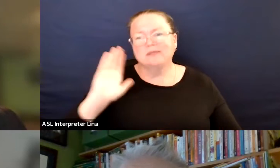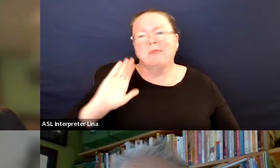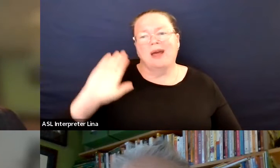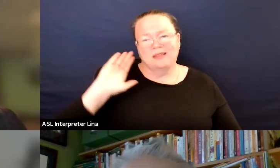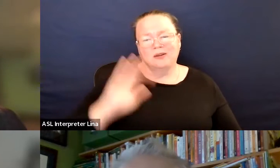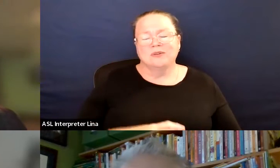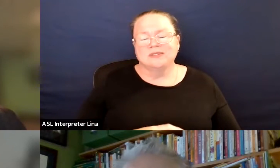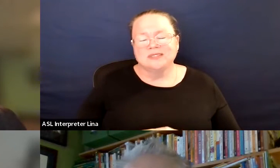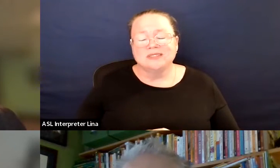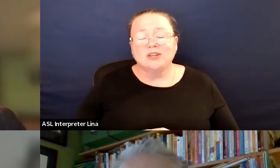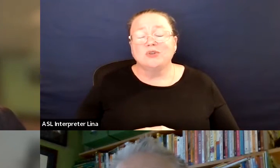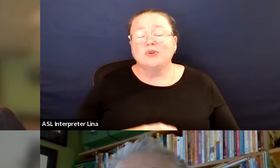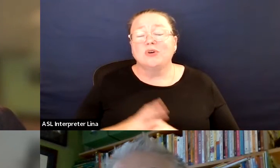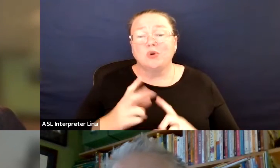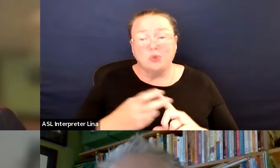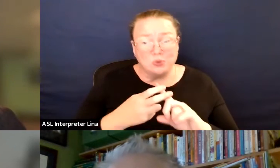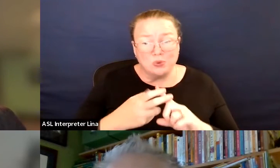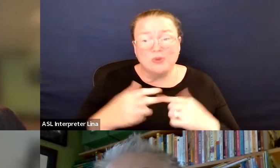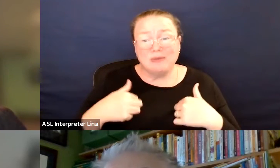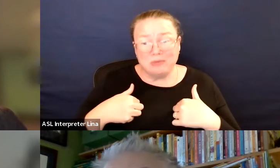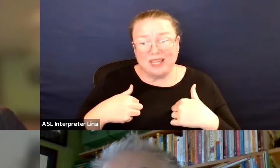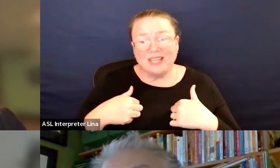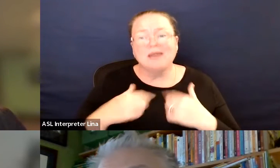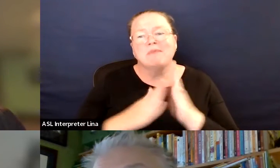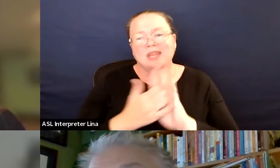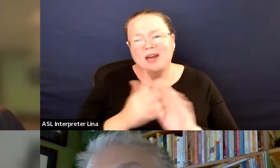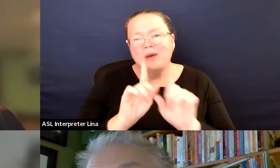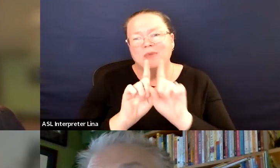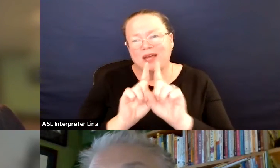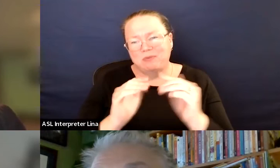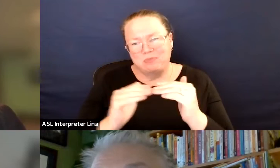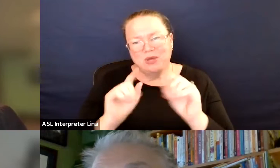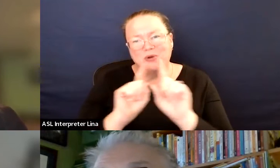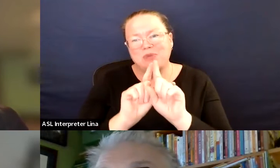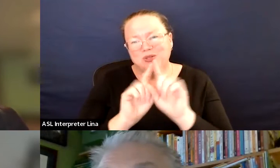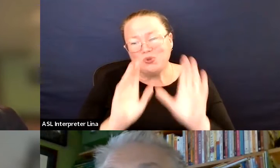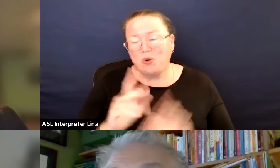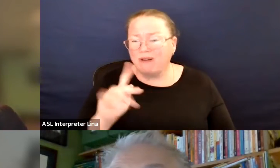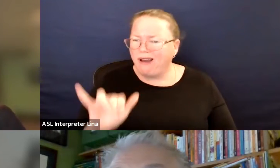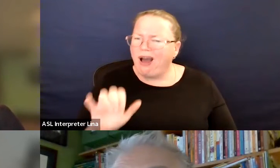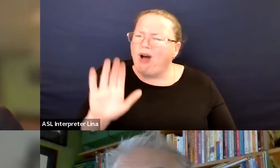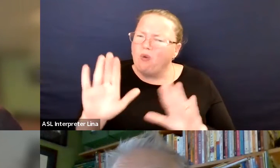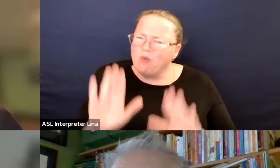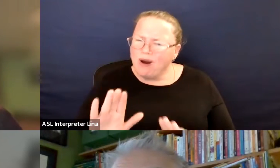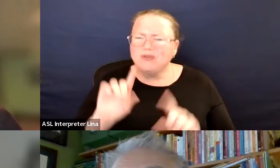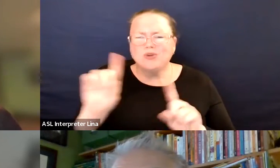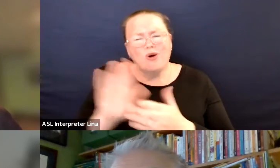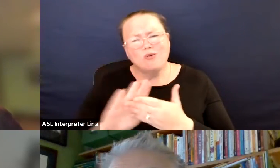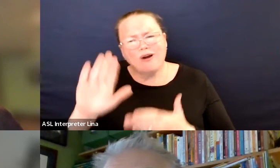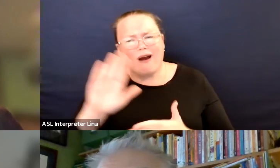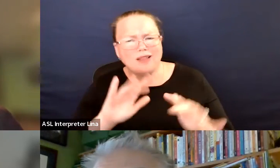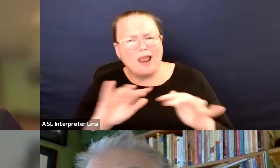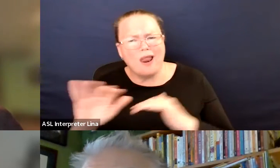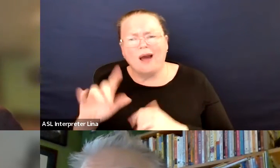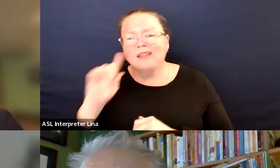days, recruited me as a peer mentor. He's like, you know, Kyle, you're doing wonderful things. You're going to college. I think it